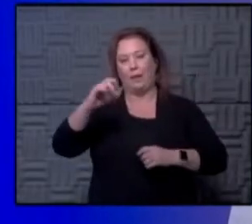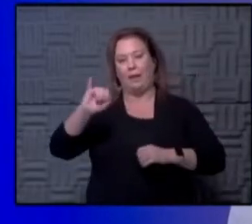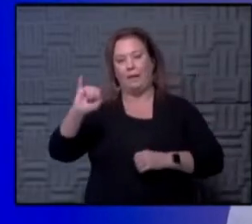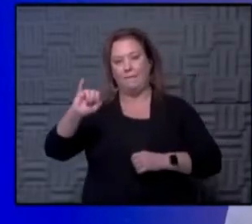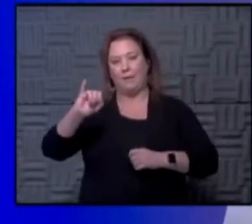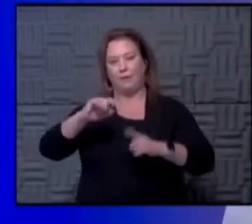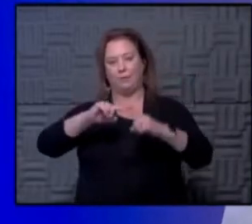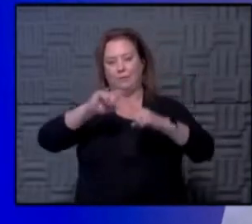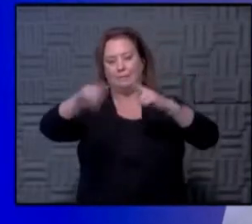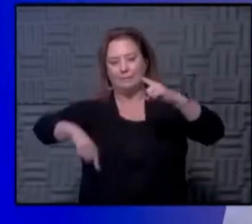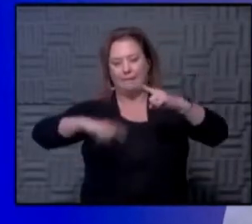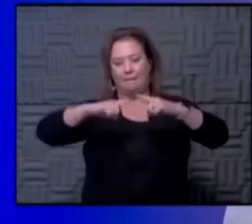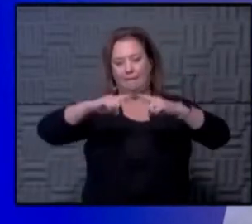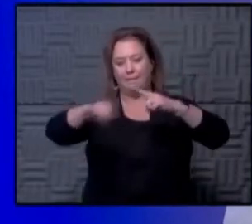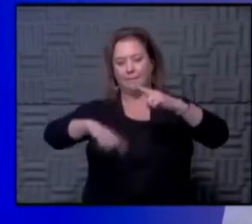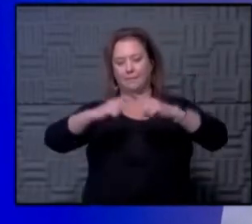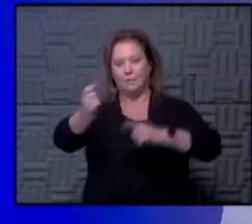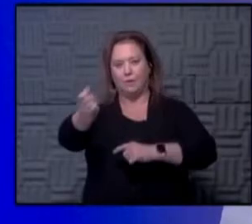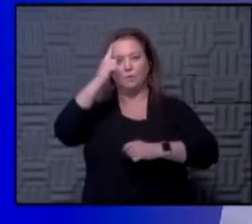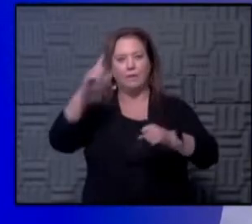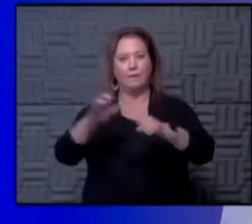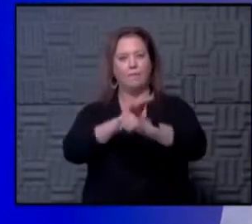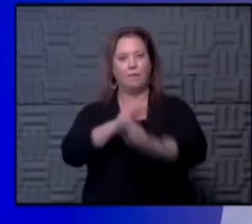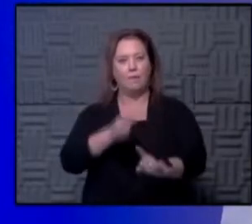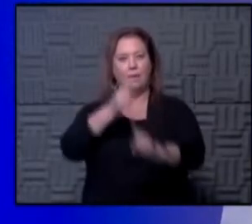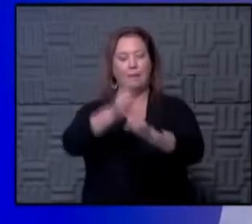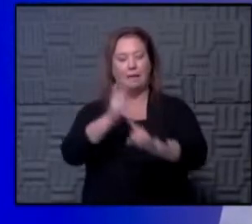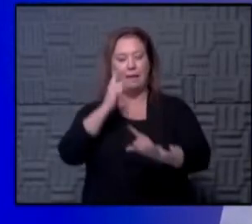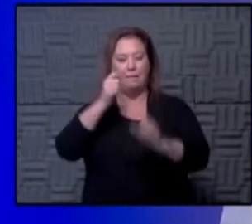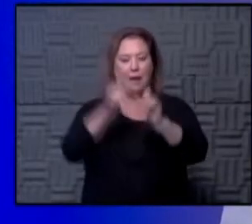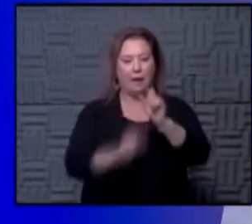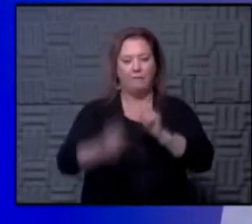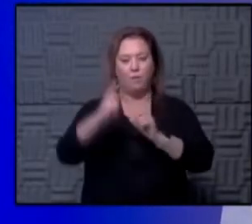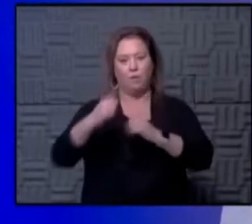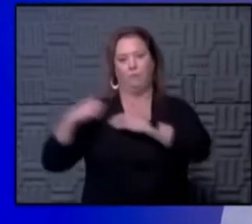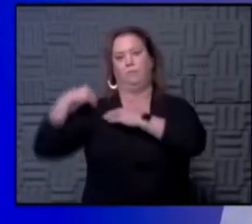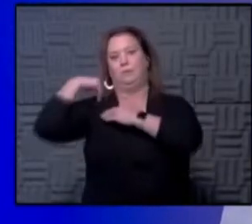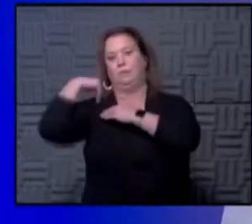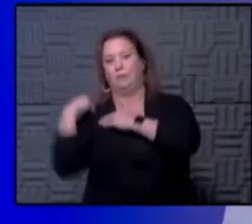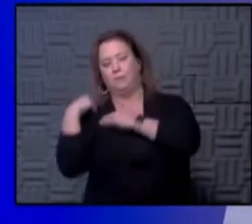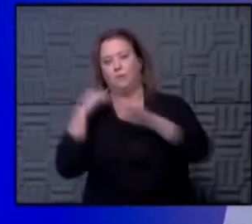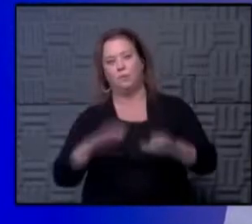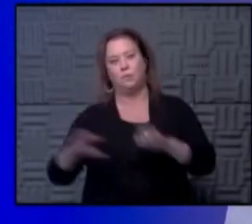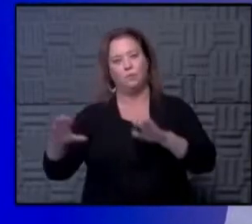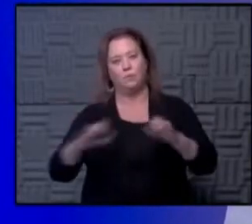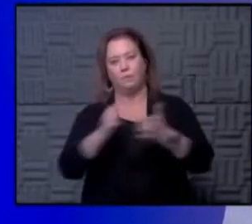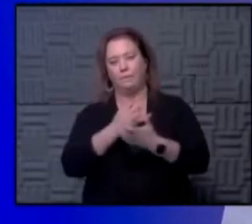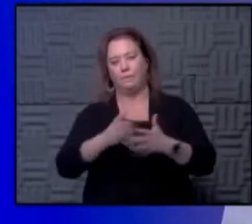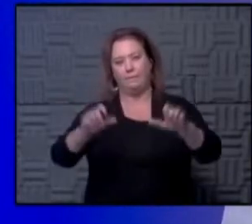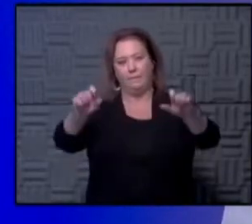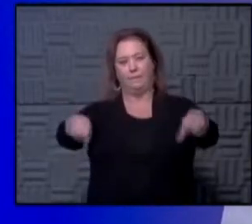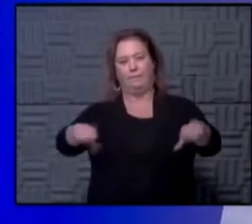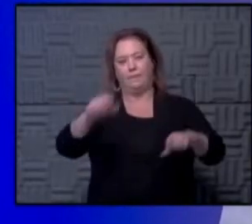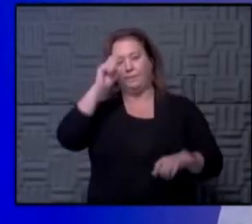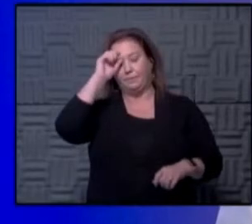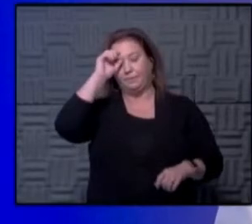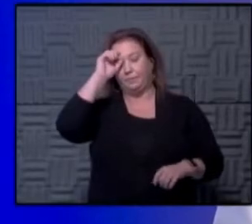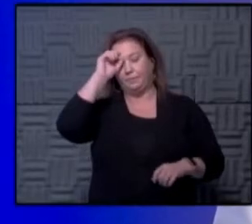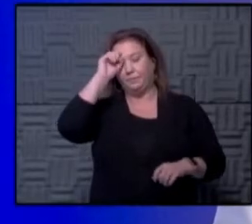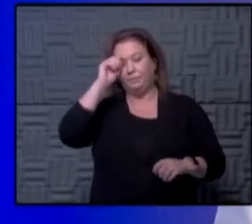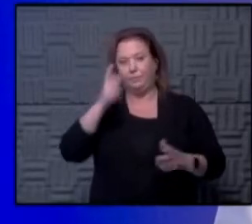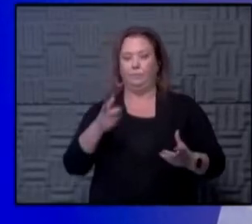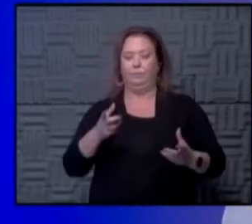really understand what is the full impact if everybody is being responsible and doing their due diligence